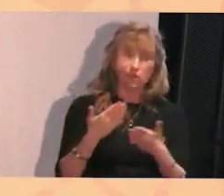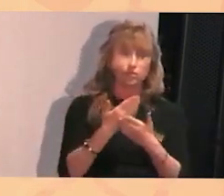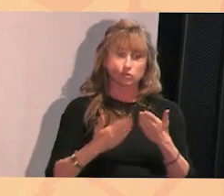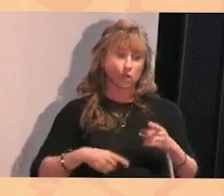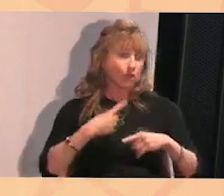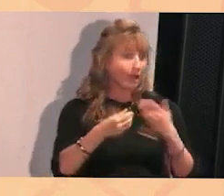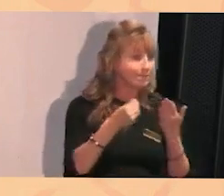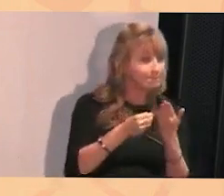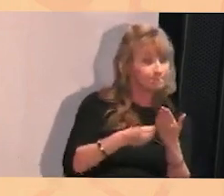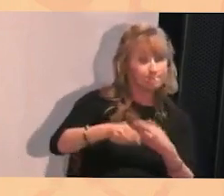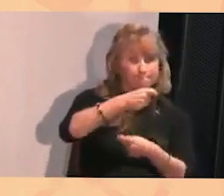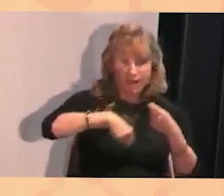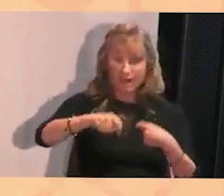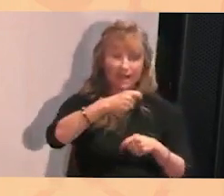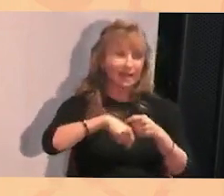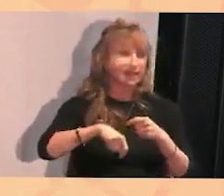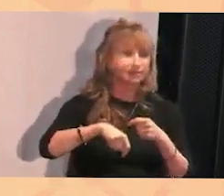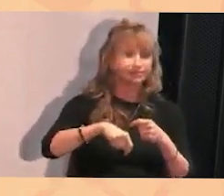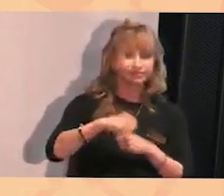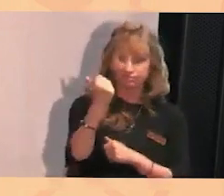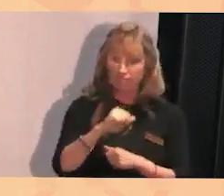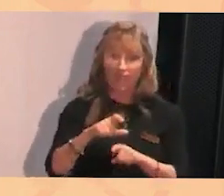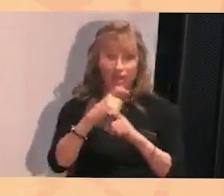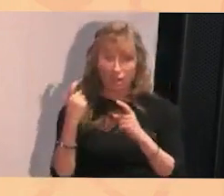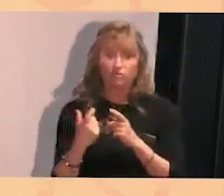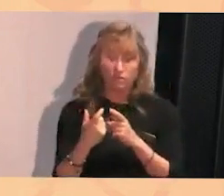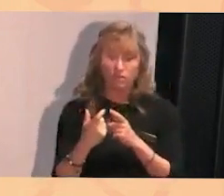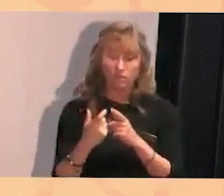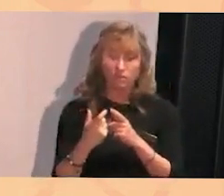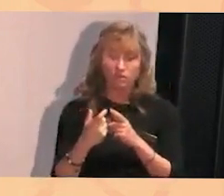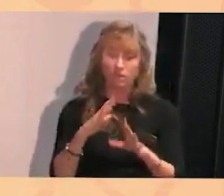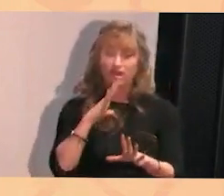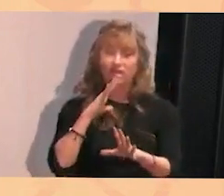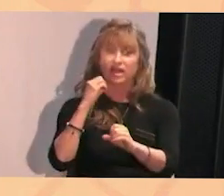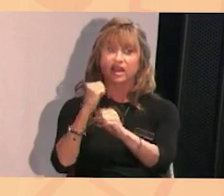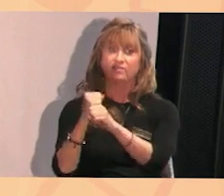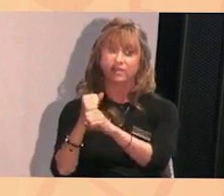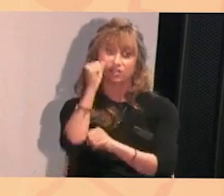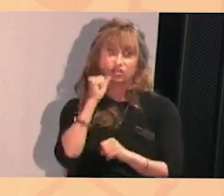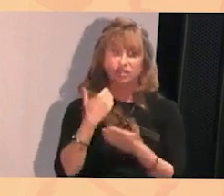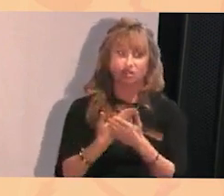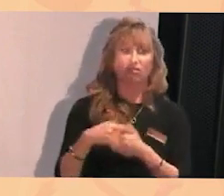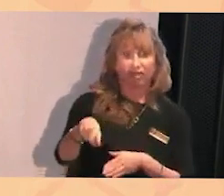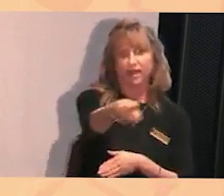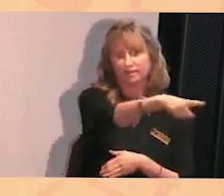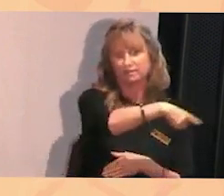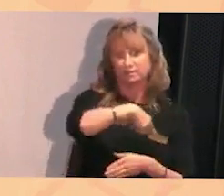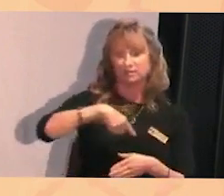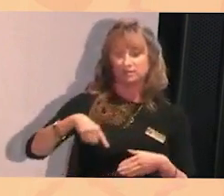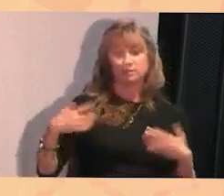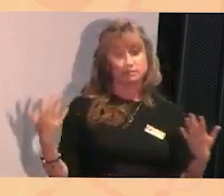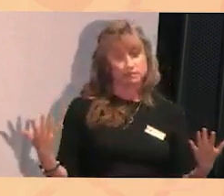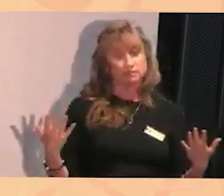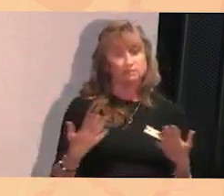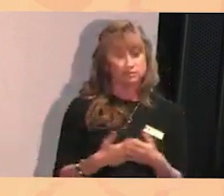economics and the power of First Nations art and culture is being exploited by others, we've heard the talk yesterday and